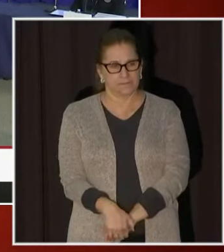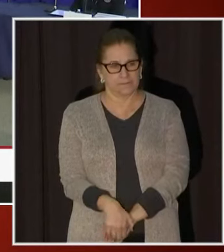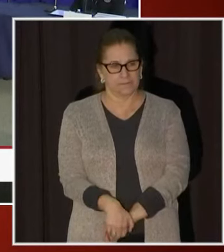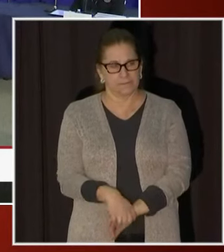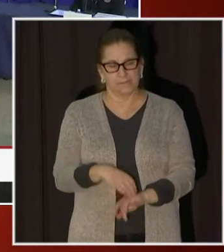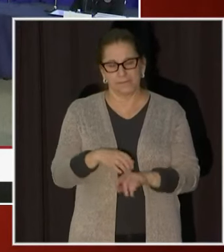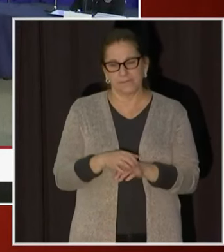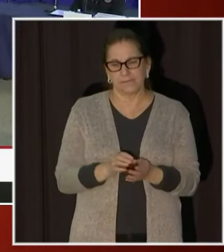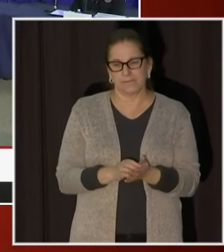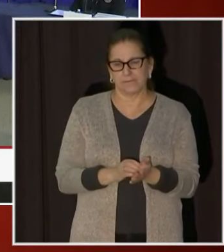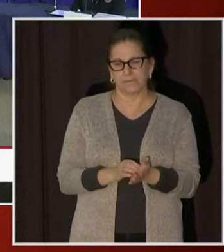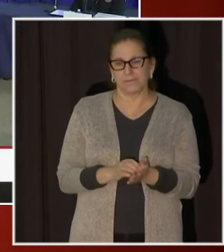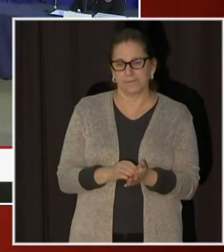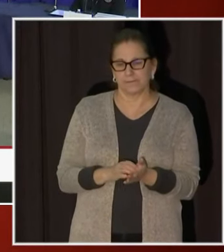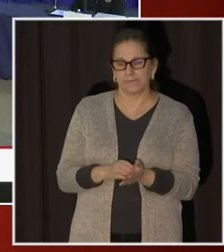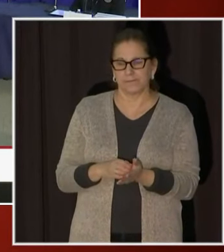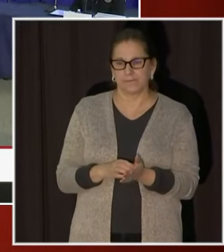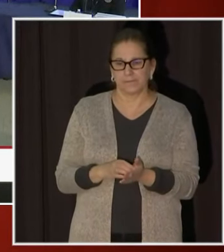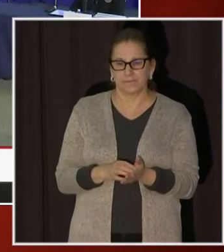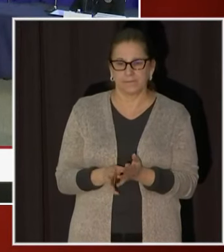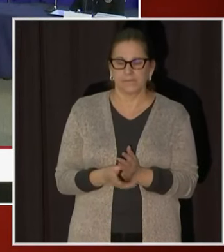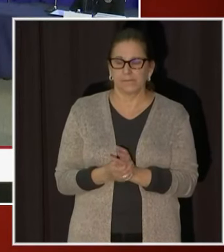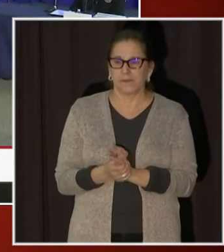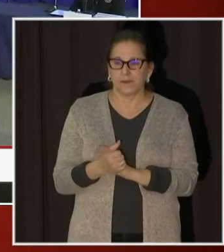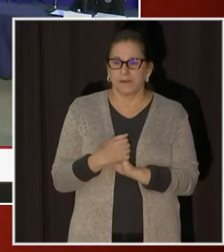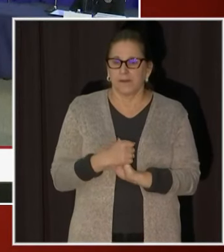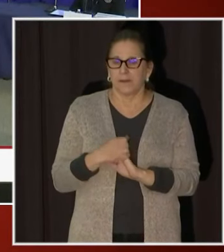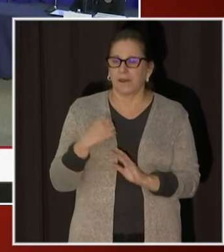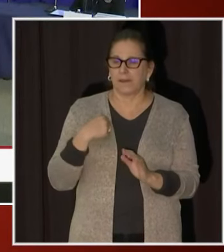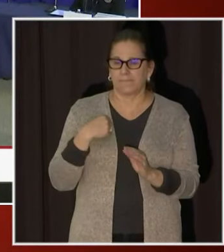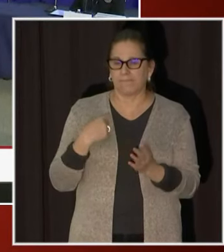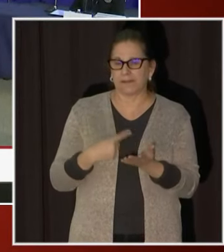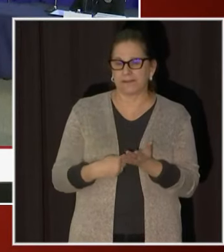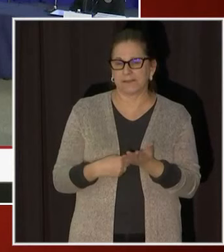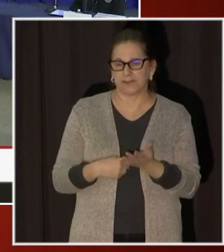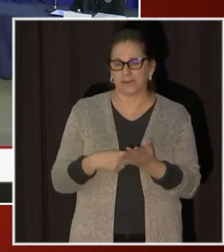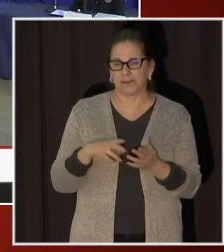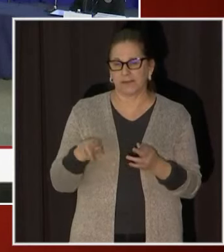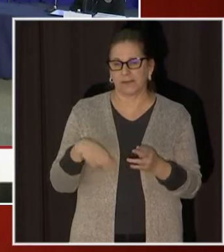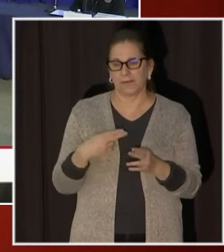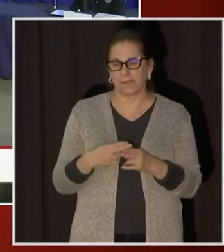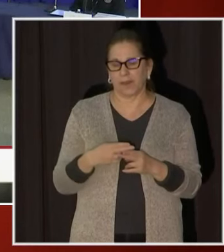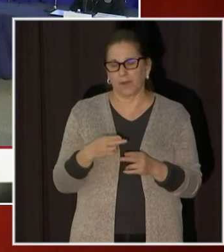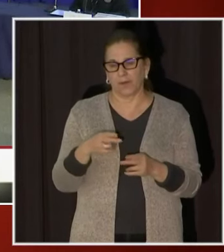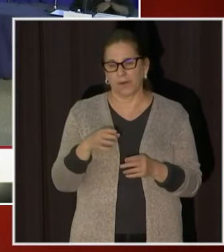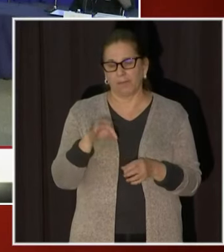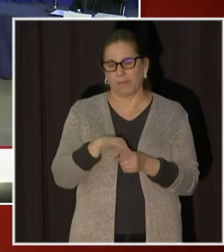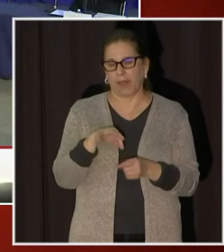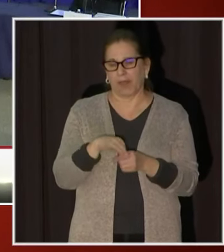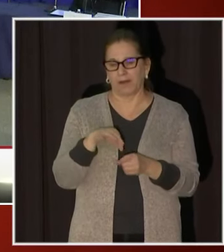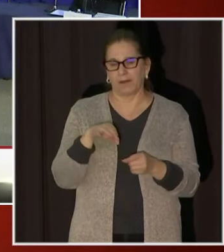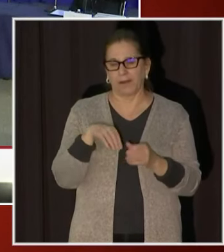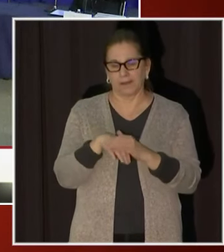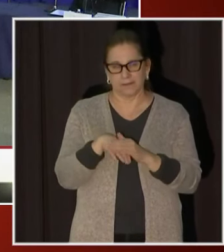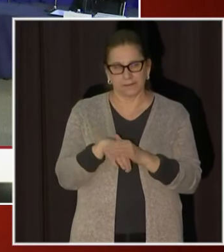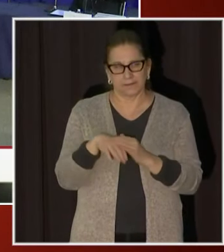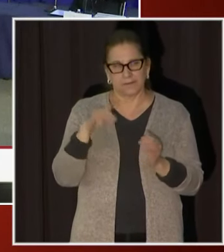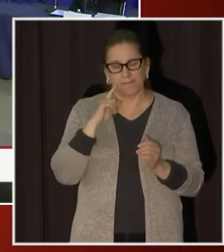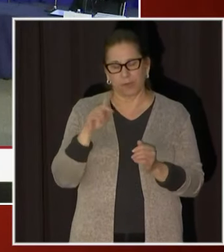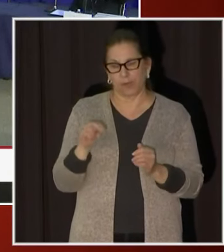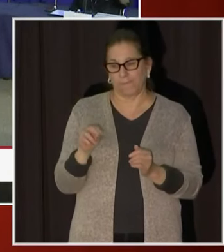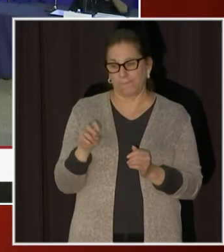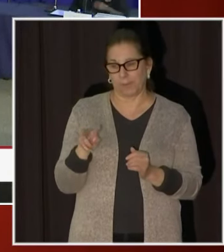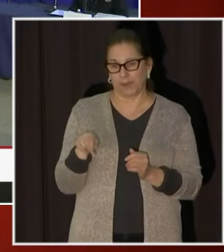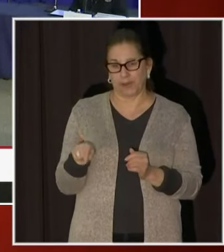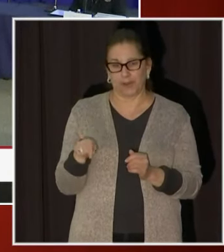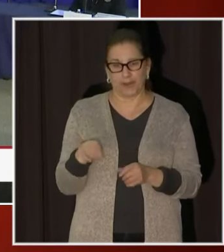bear saying that the discussion about ballot access relates to the November election. It has nothing to